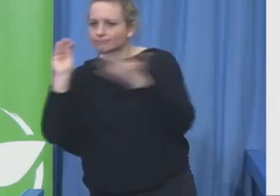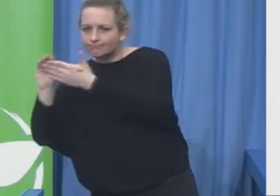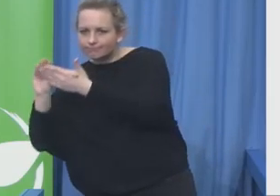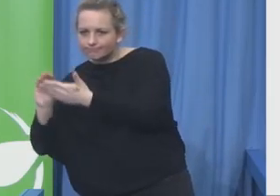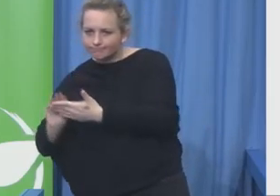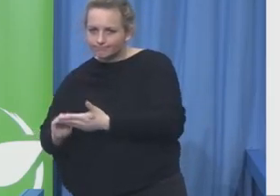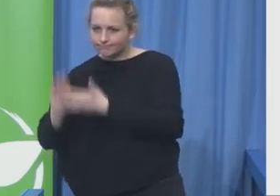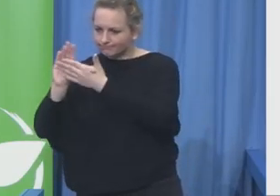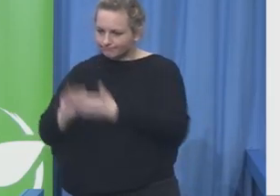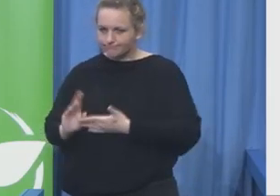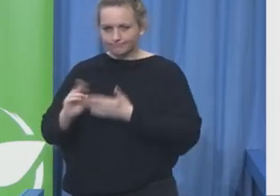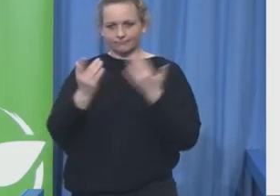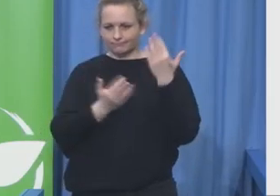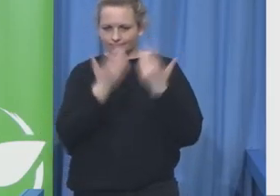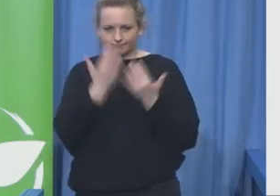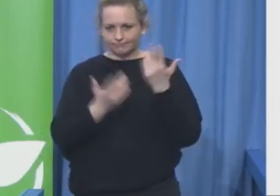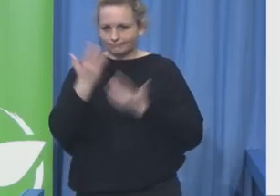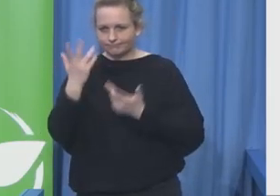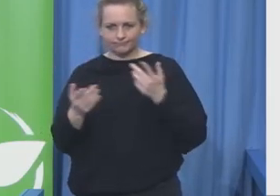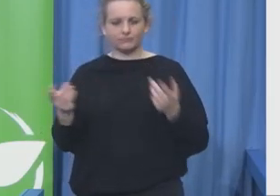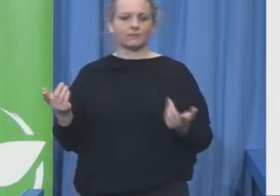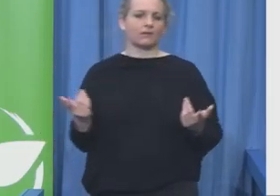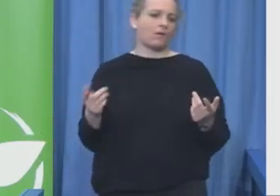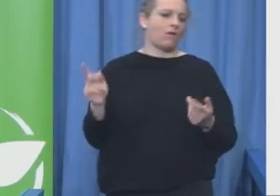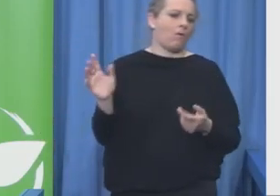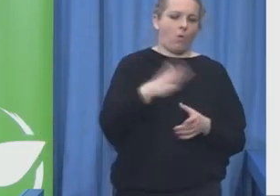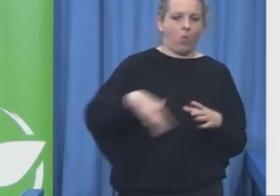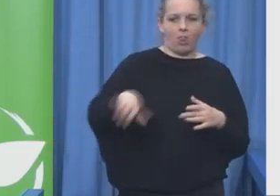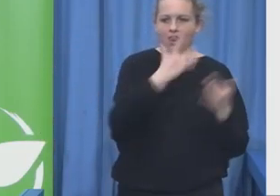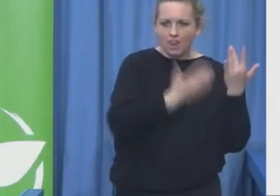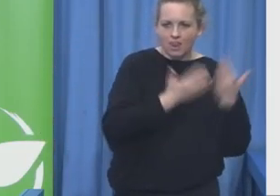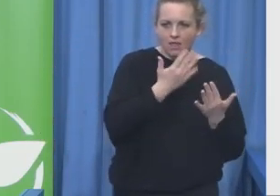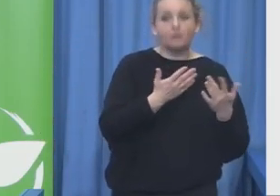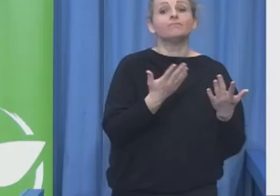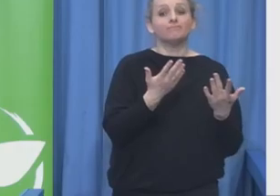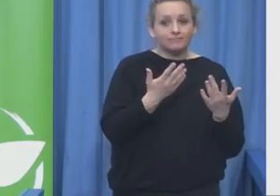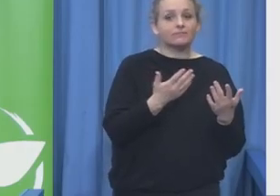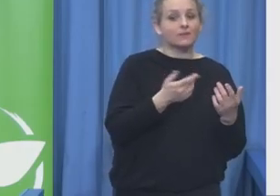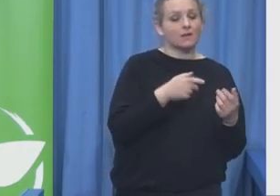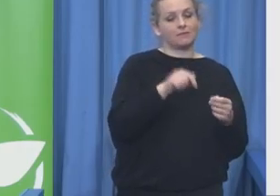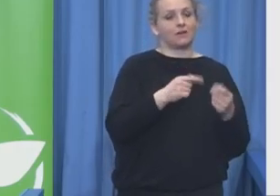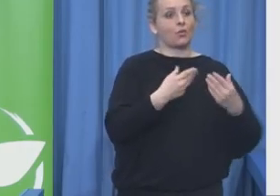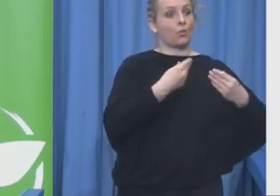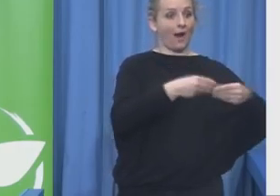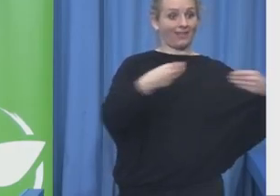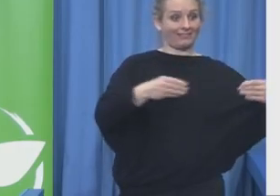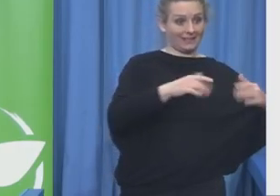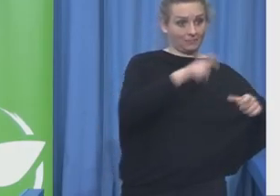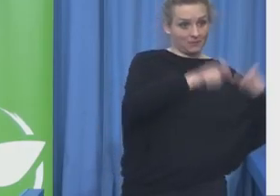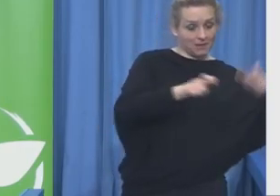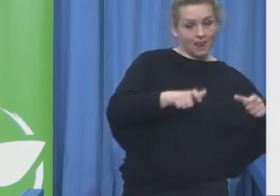and jobs. Okay. Thank you, Gaetane. And we are closing this couch session with